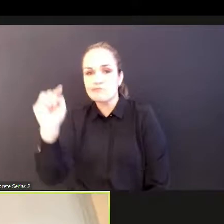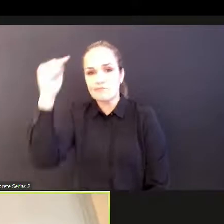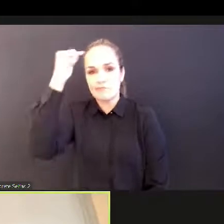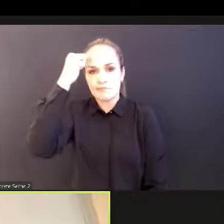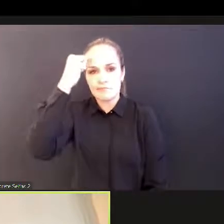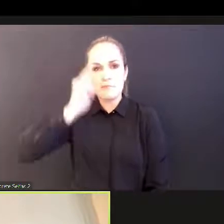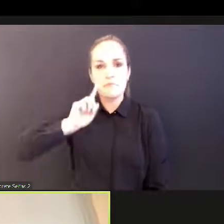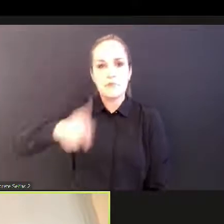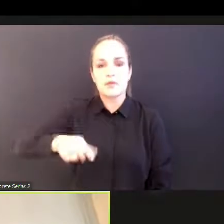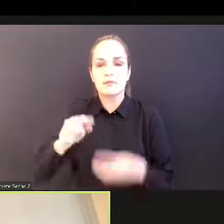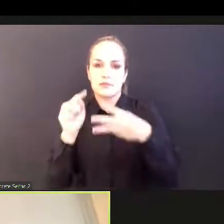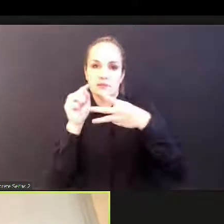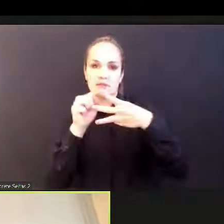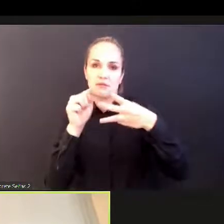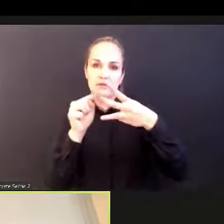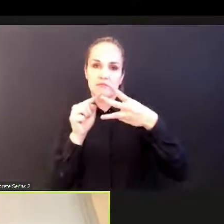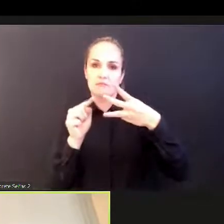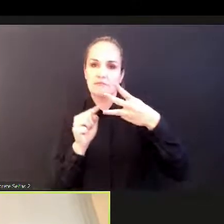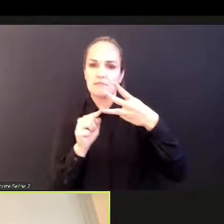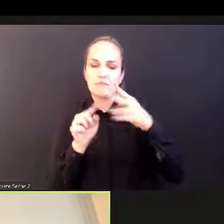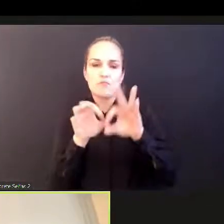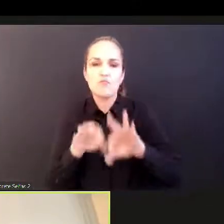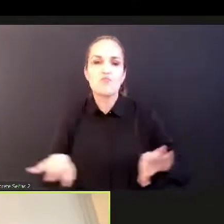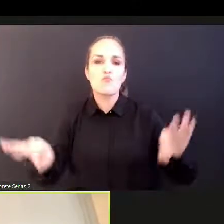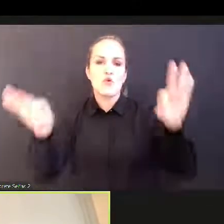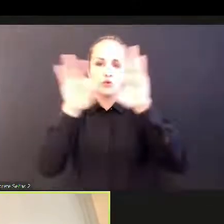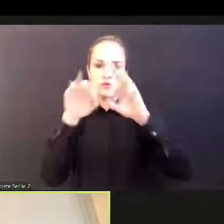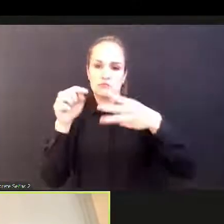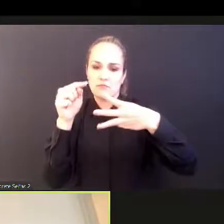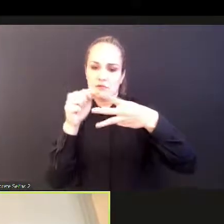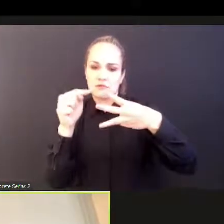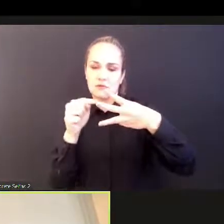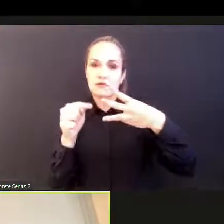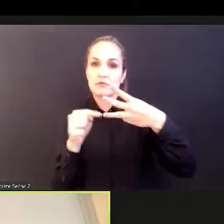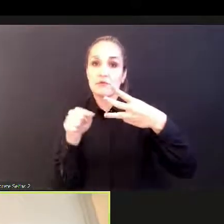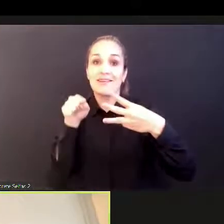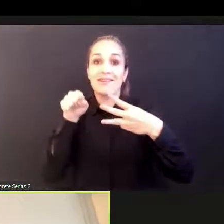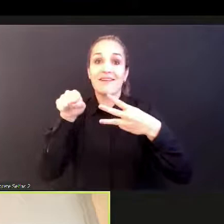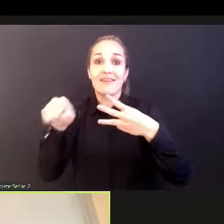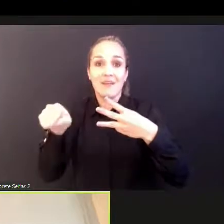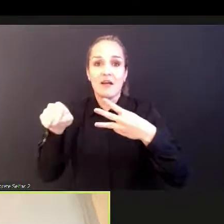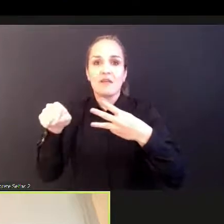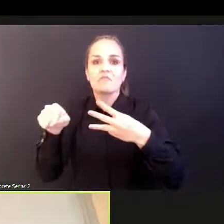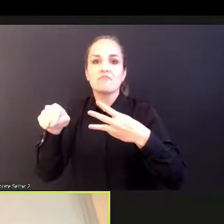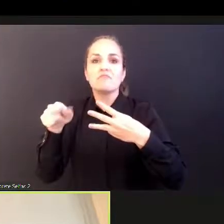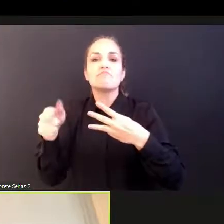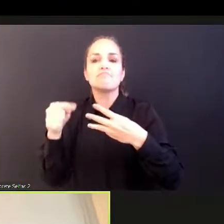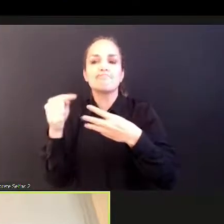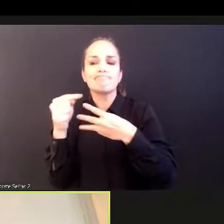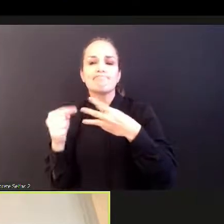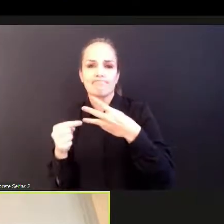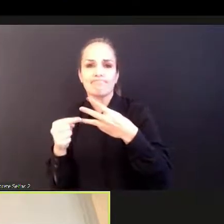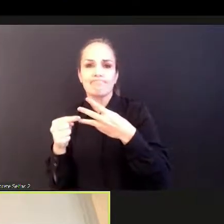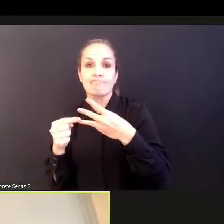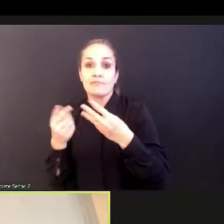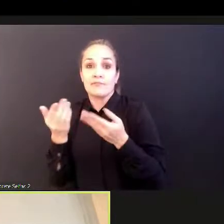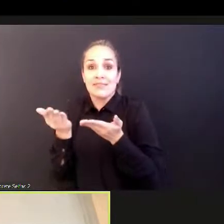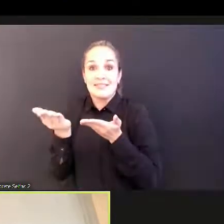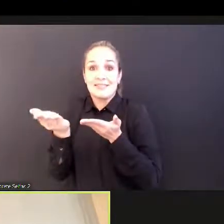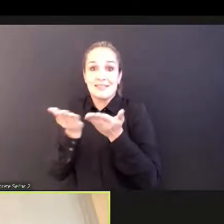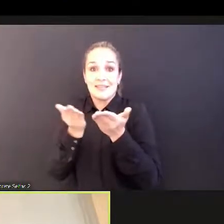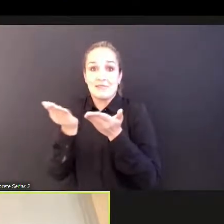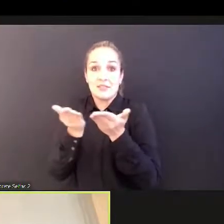services exports. So as of 2019, I think it was about 6 to 10% of total services exports